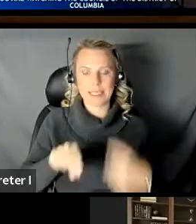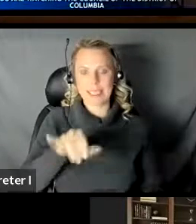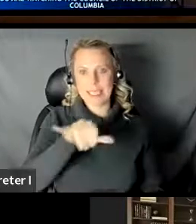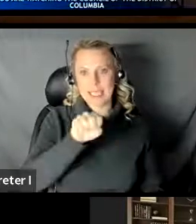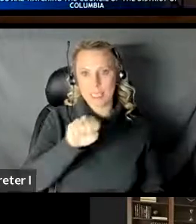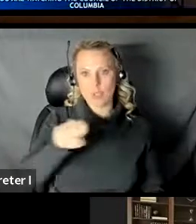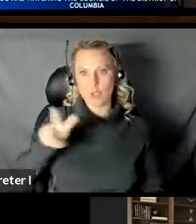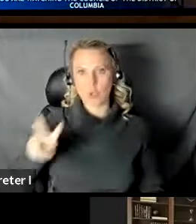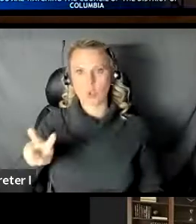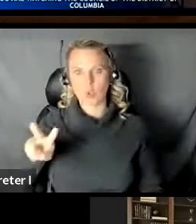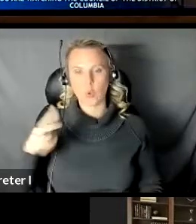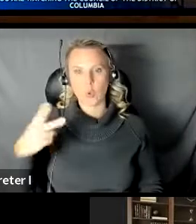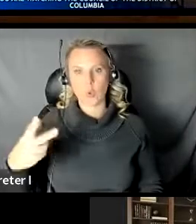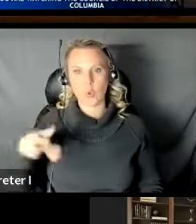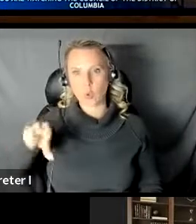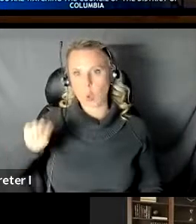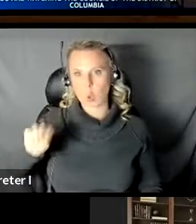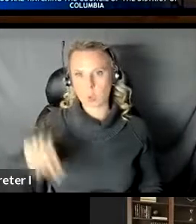nos.